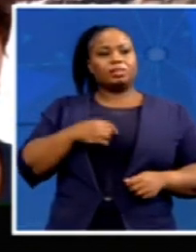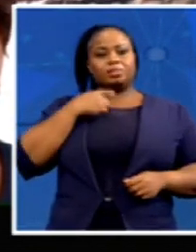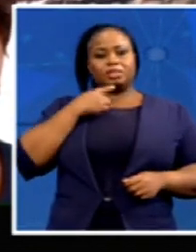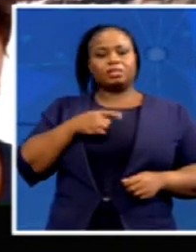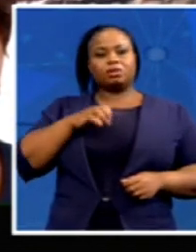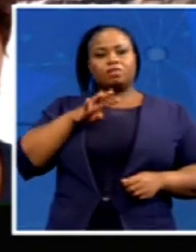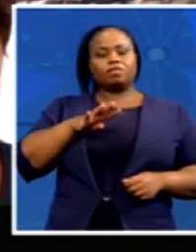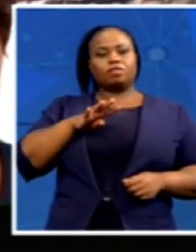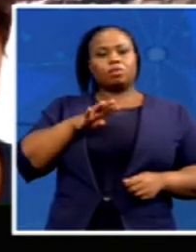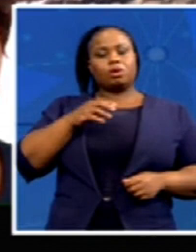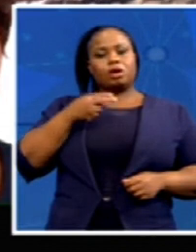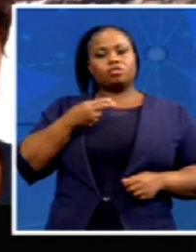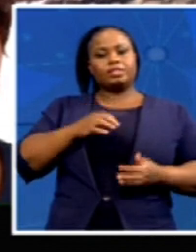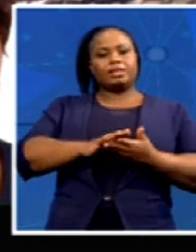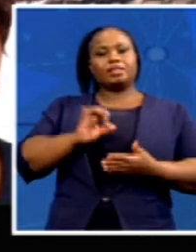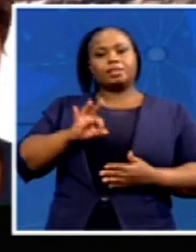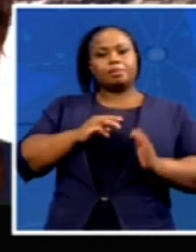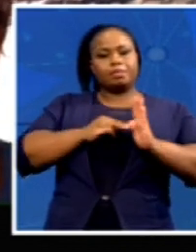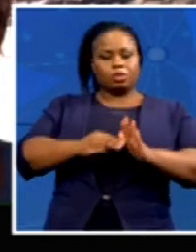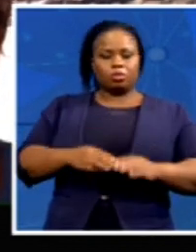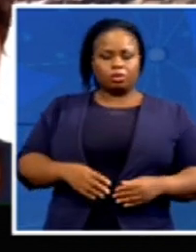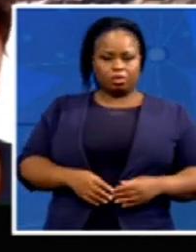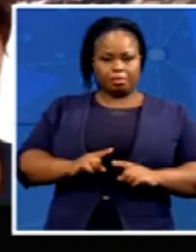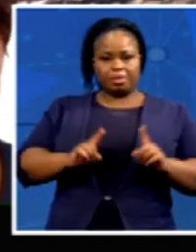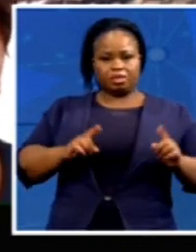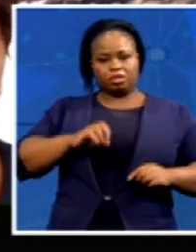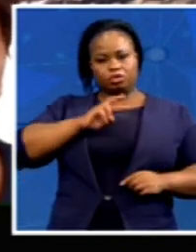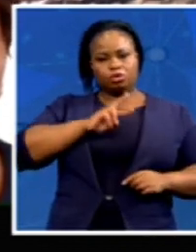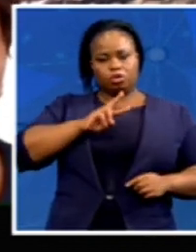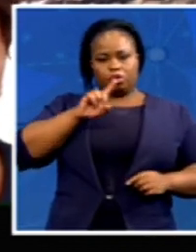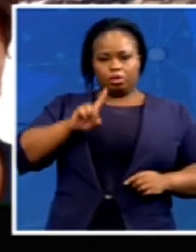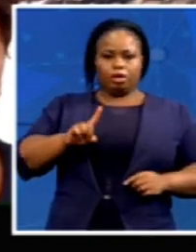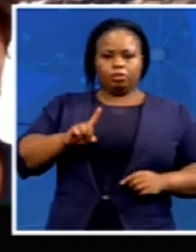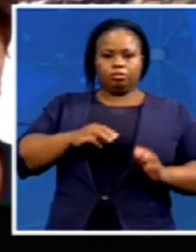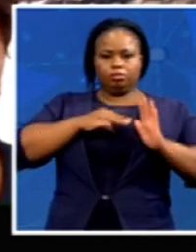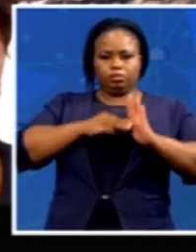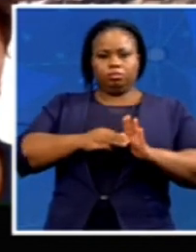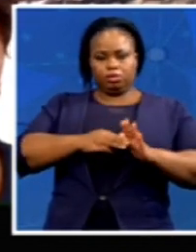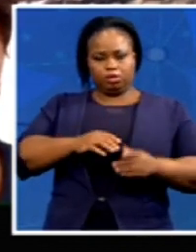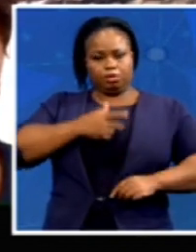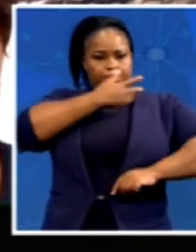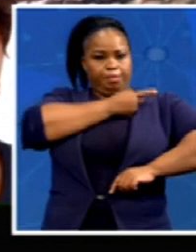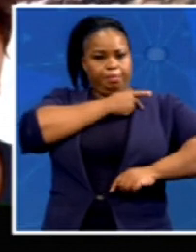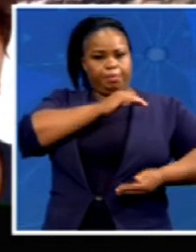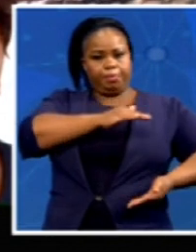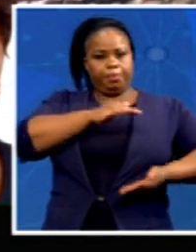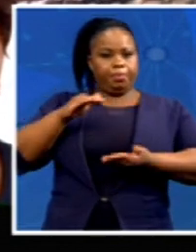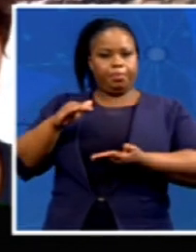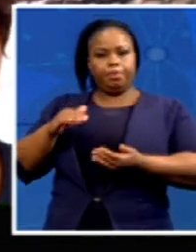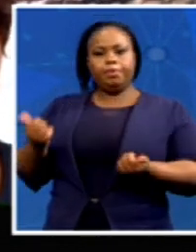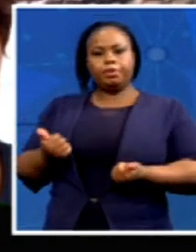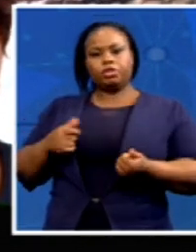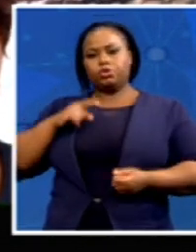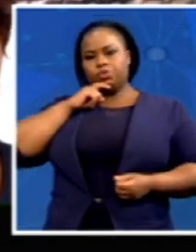that, 221 million doses of vaccines have been administered, which corresponds to 55%